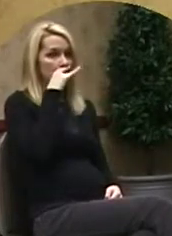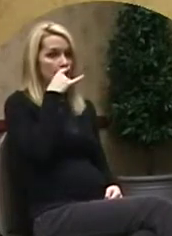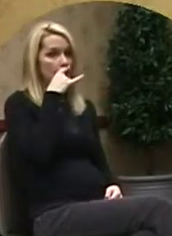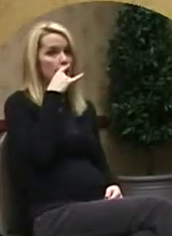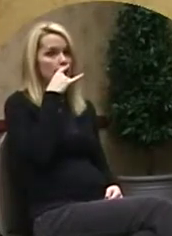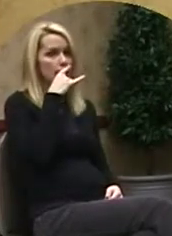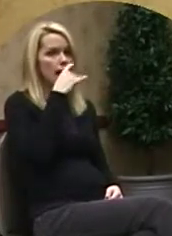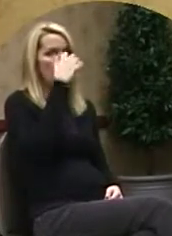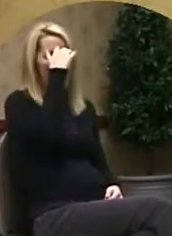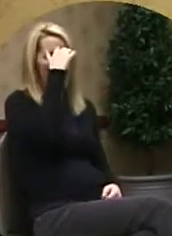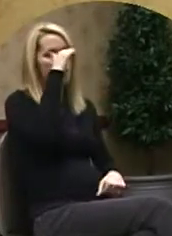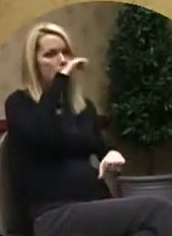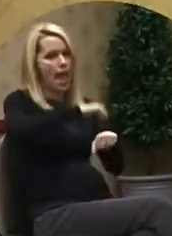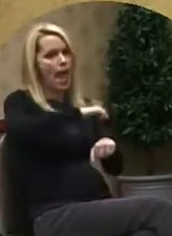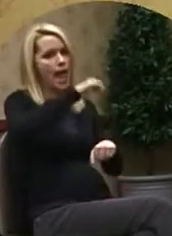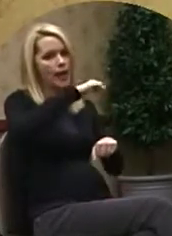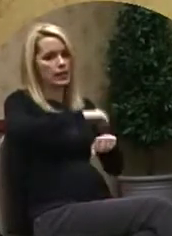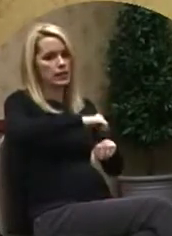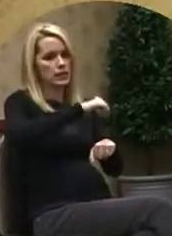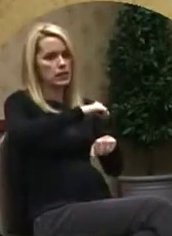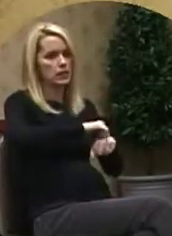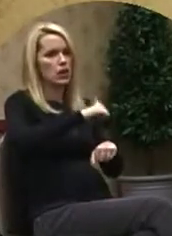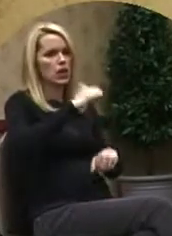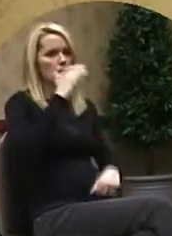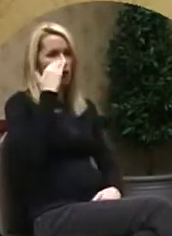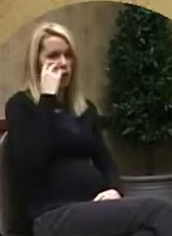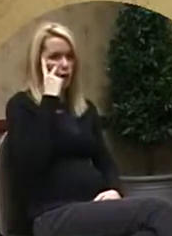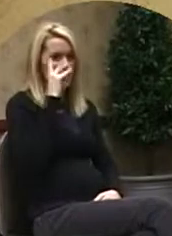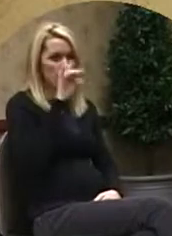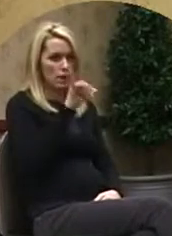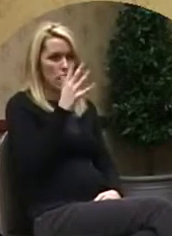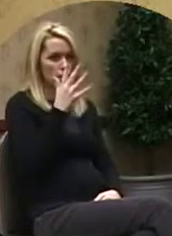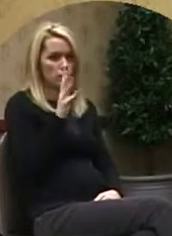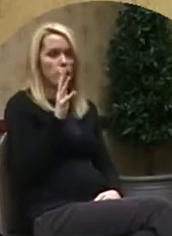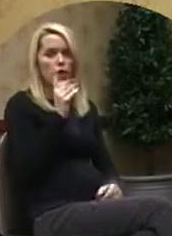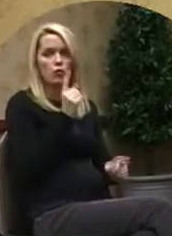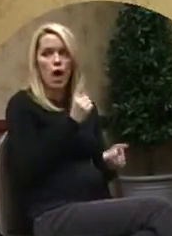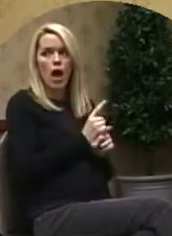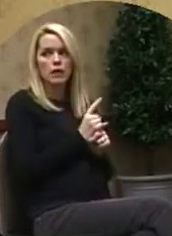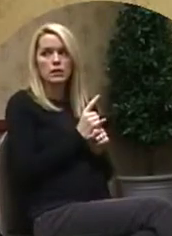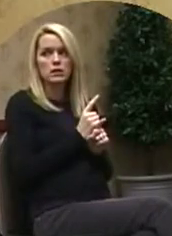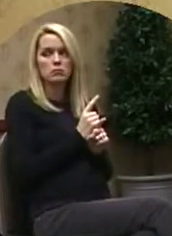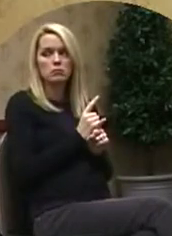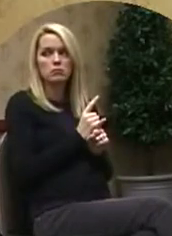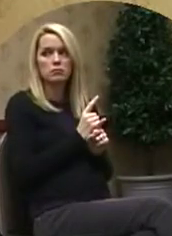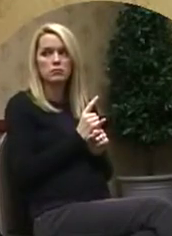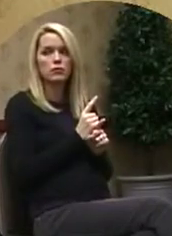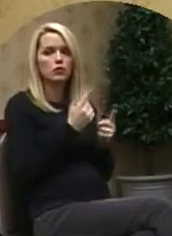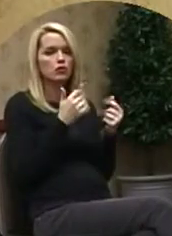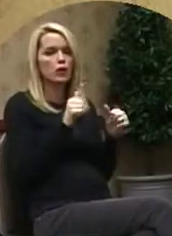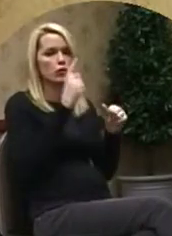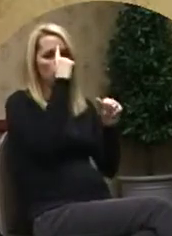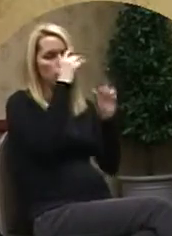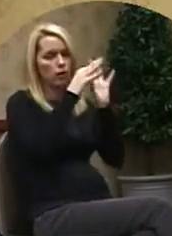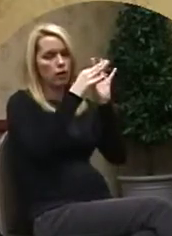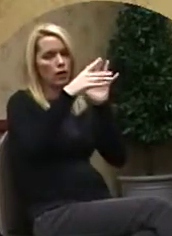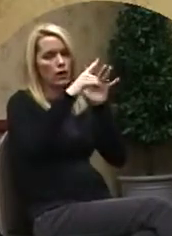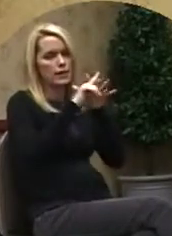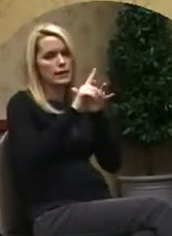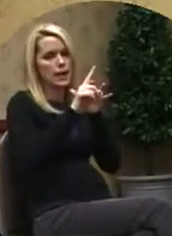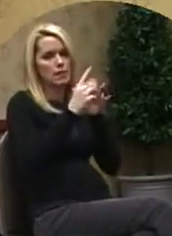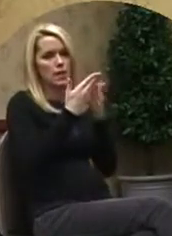they headbang to, headbanging, you've seen that, right? Okay. We think that they do that to escape things that they don't